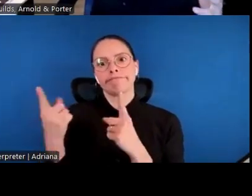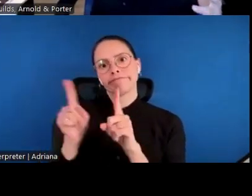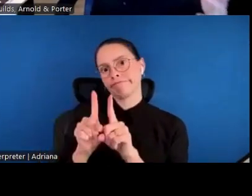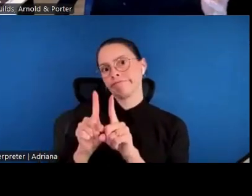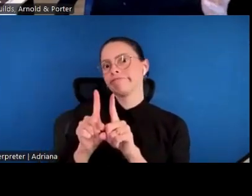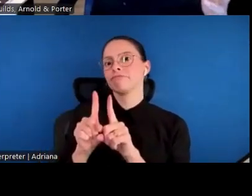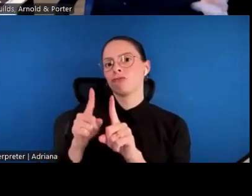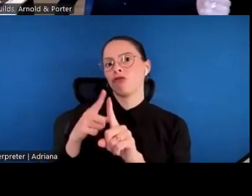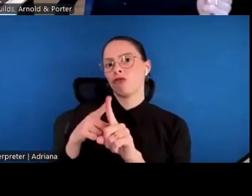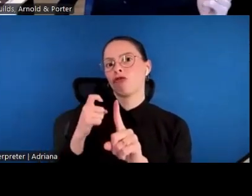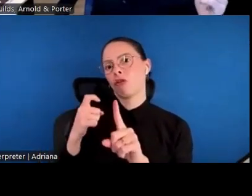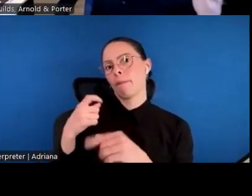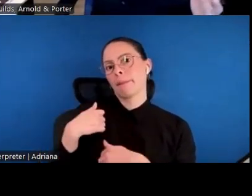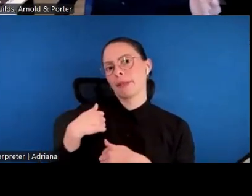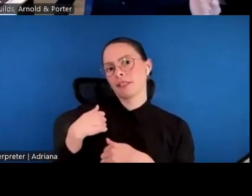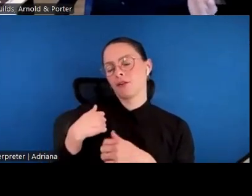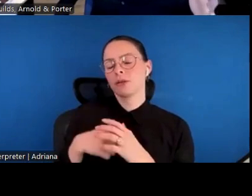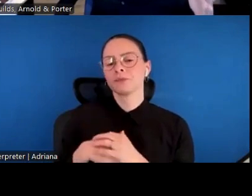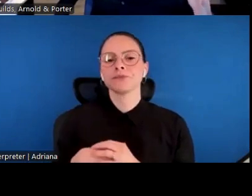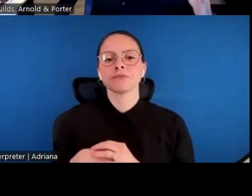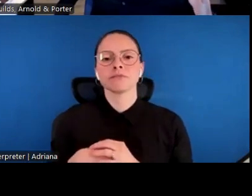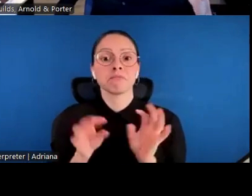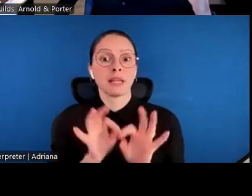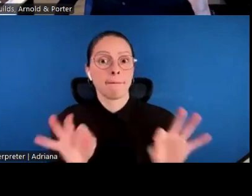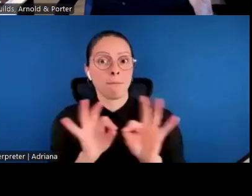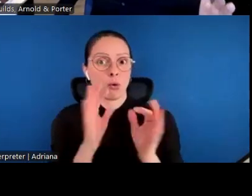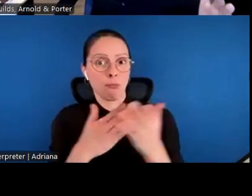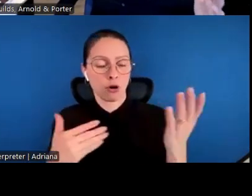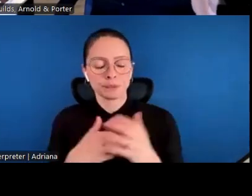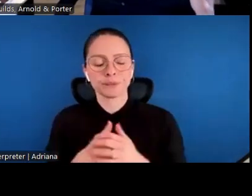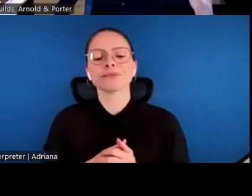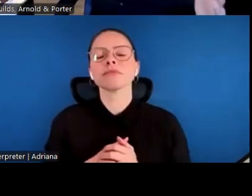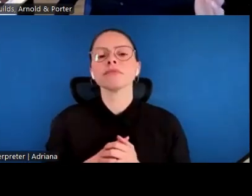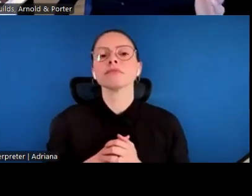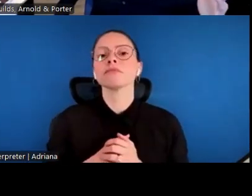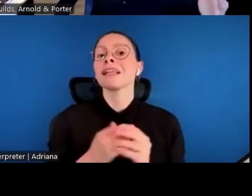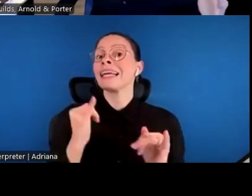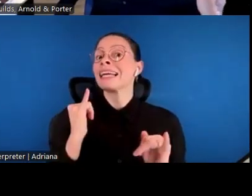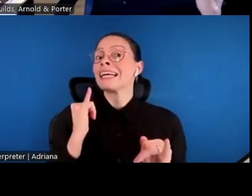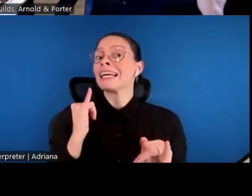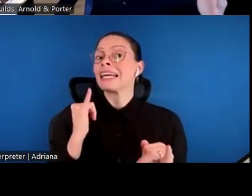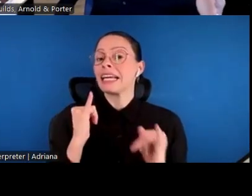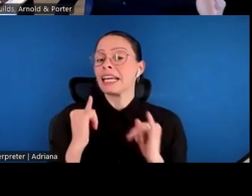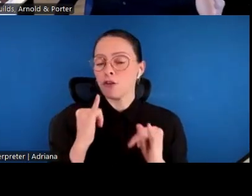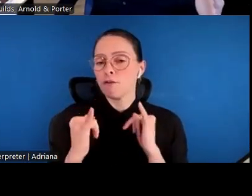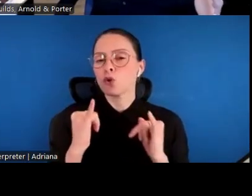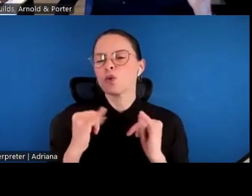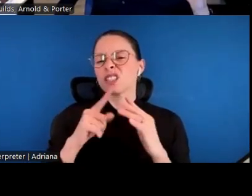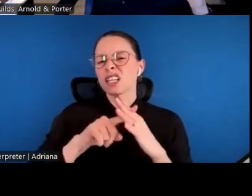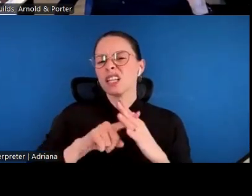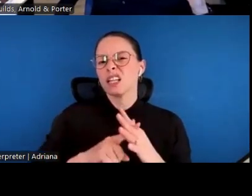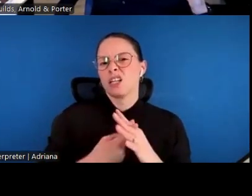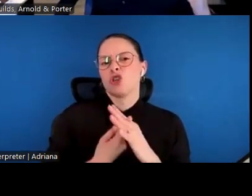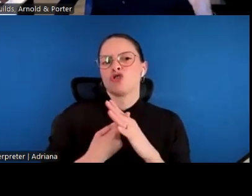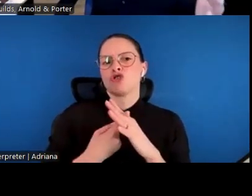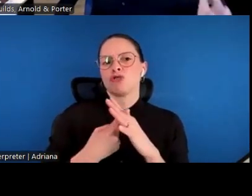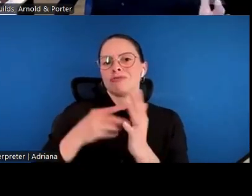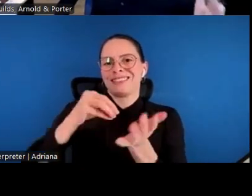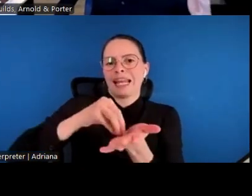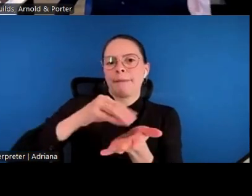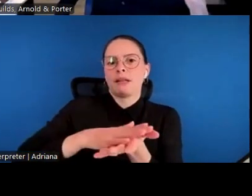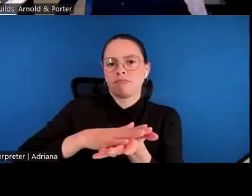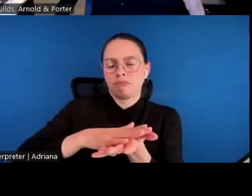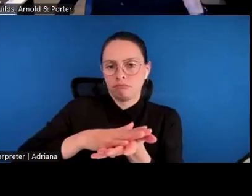part of the component. Those interviews are the initial statement of the survivor, right? And